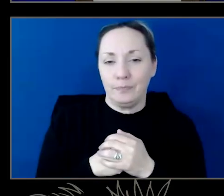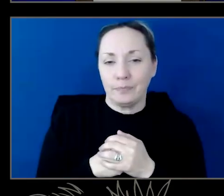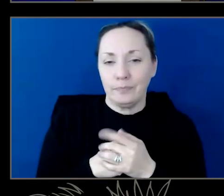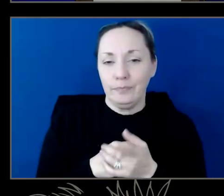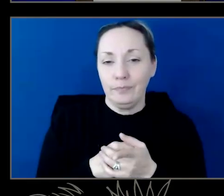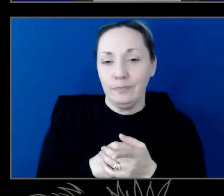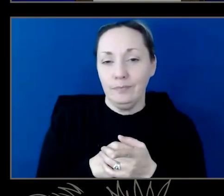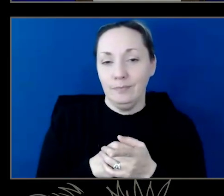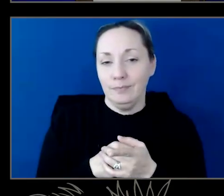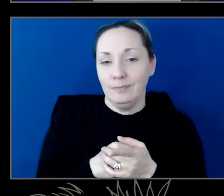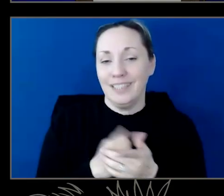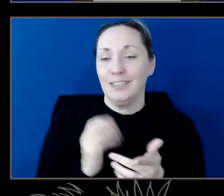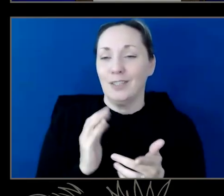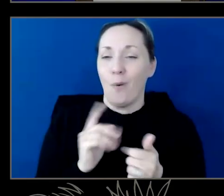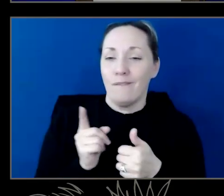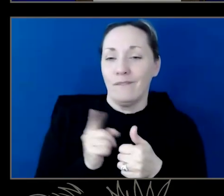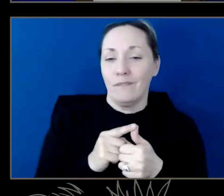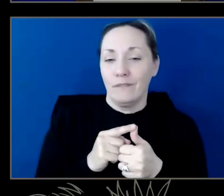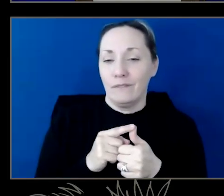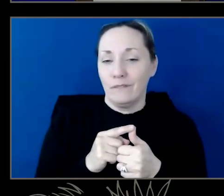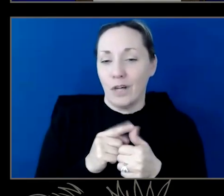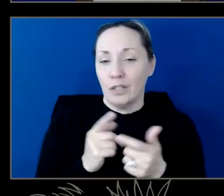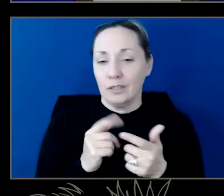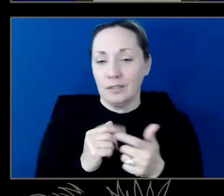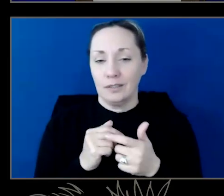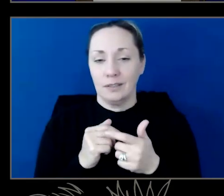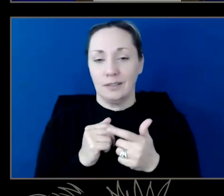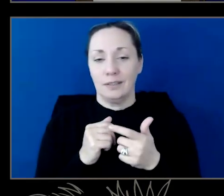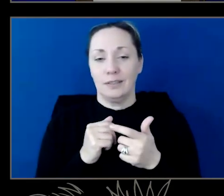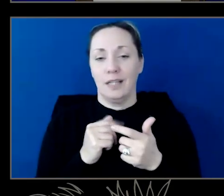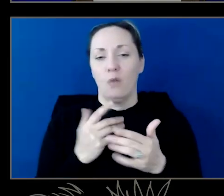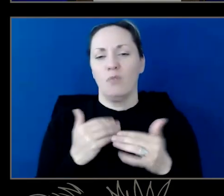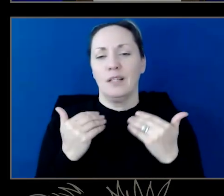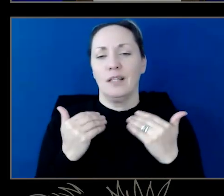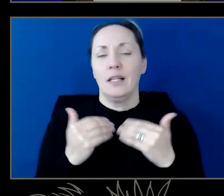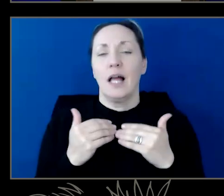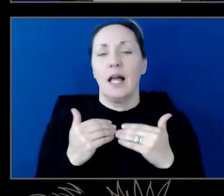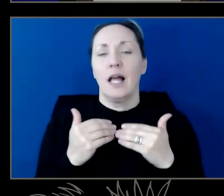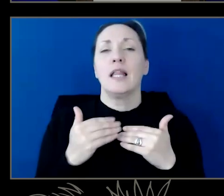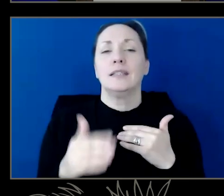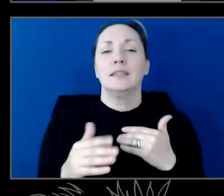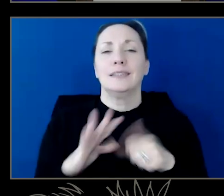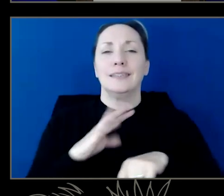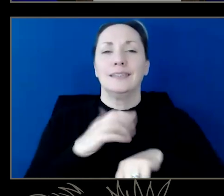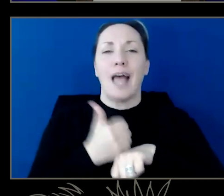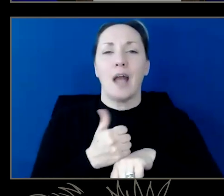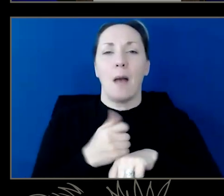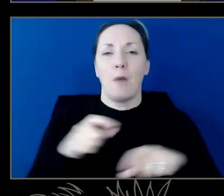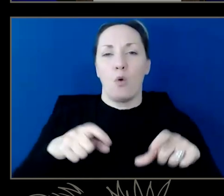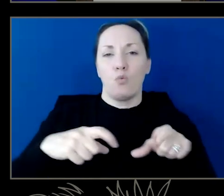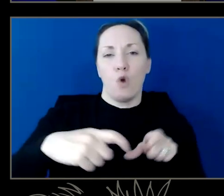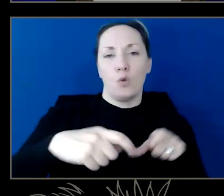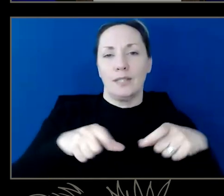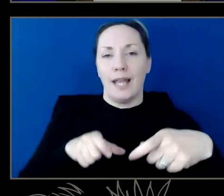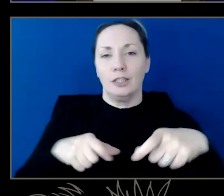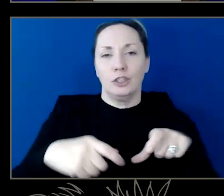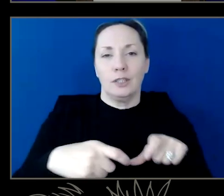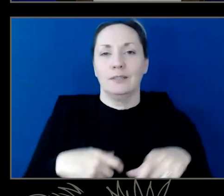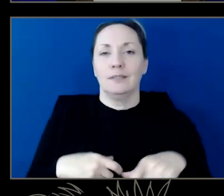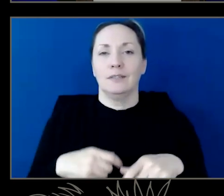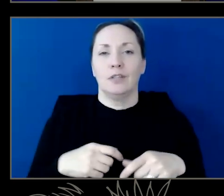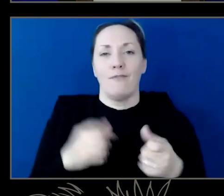And our first approach was, okay, let's send the position of the car and the rotation to the server